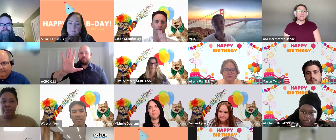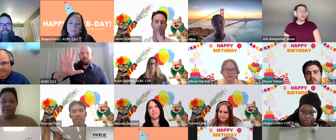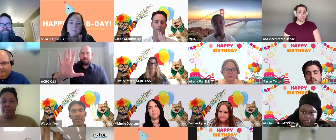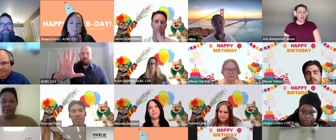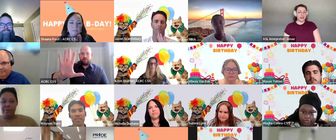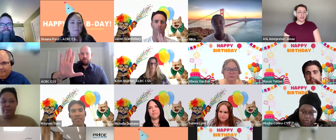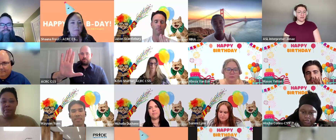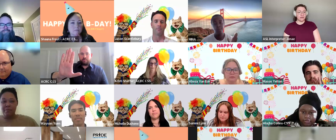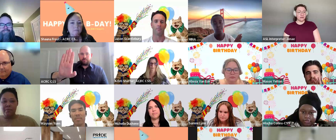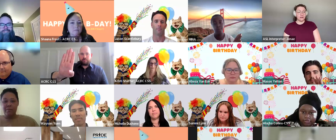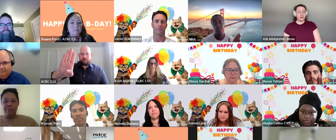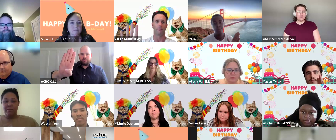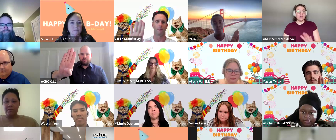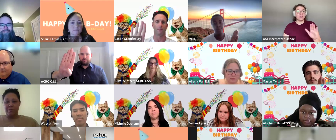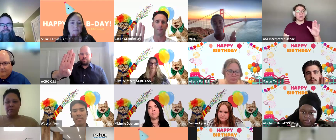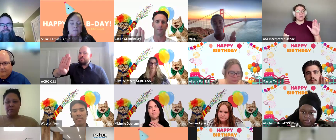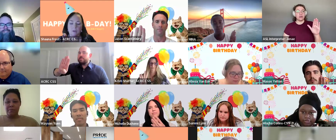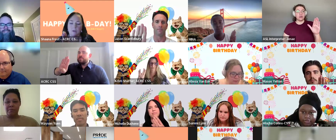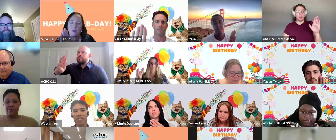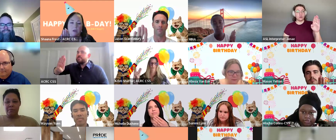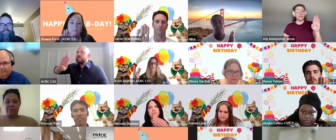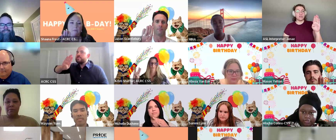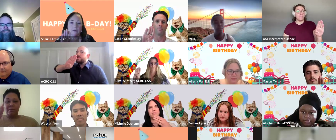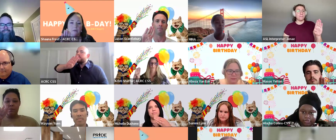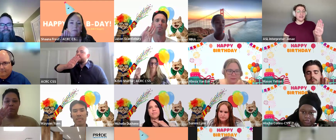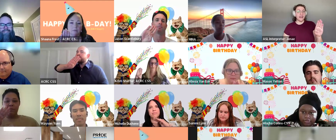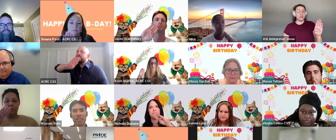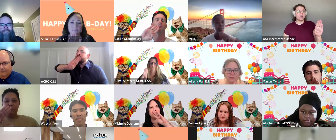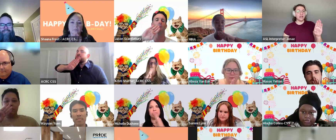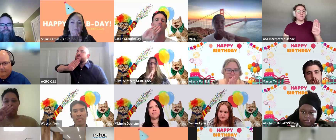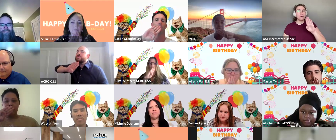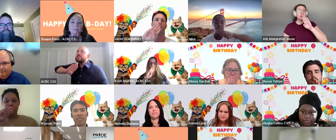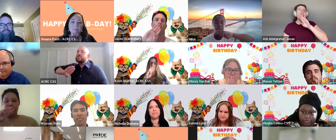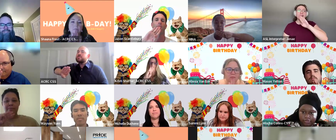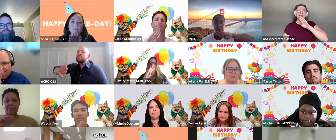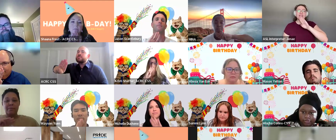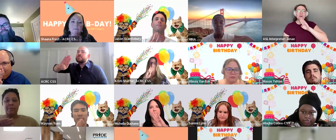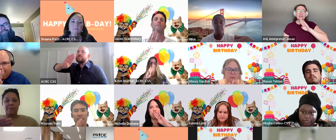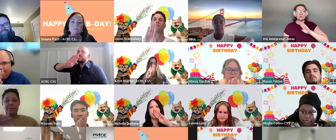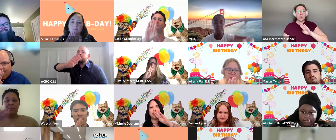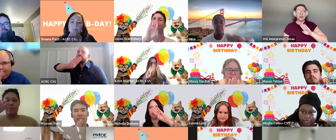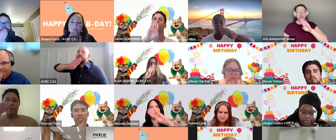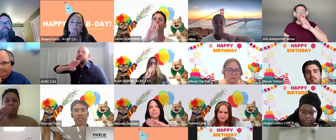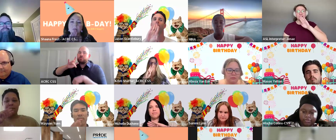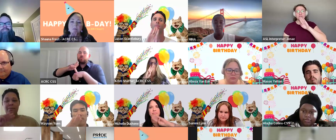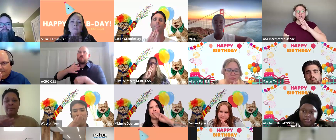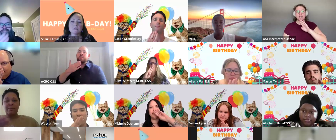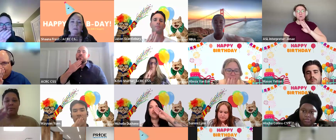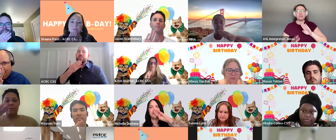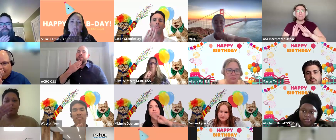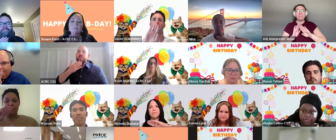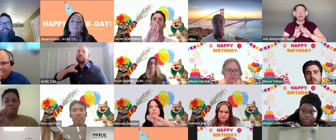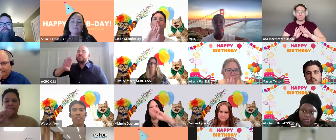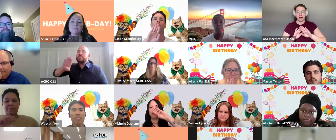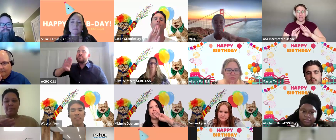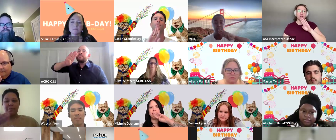And then frustrated. So you're going to close into a B hand shape and it's going to swipe against your